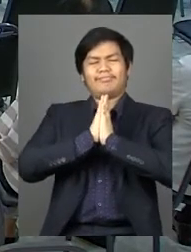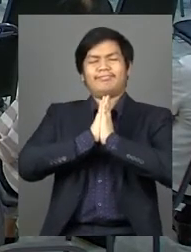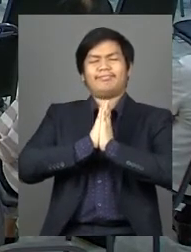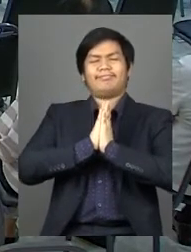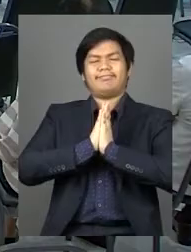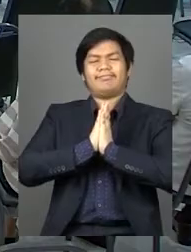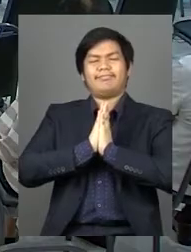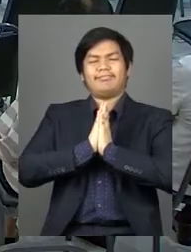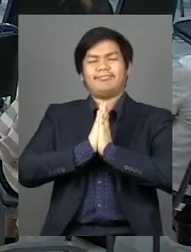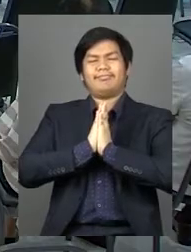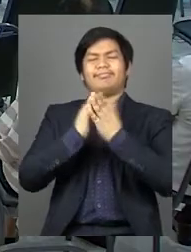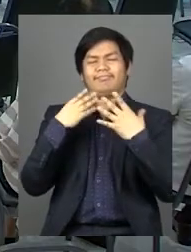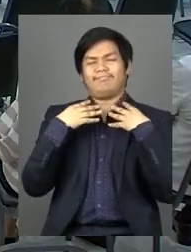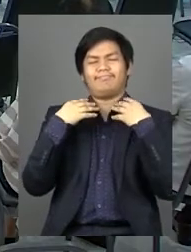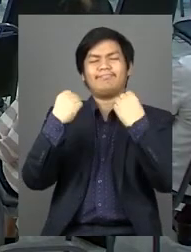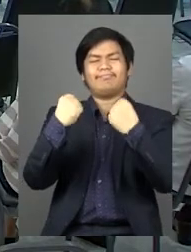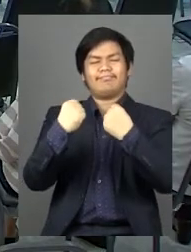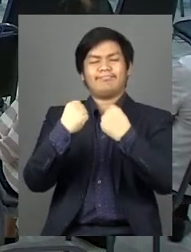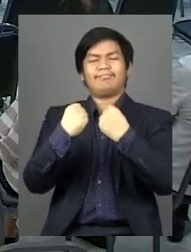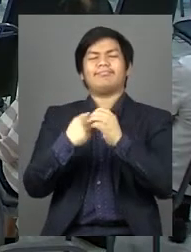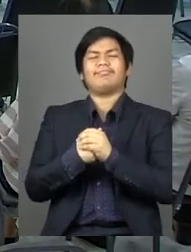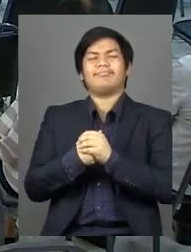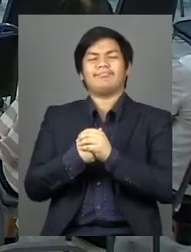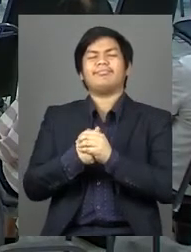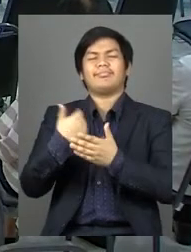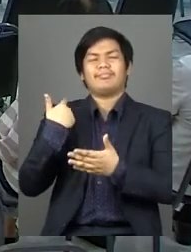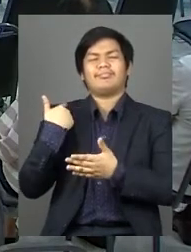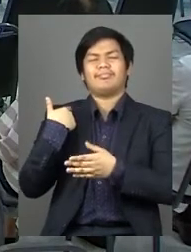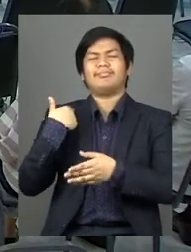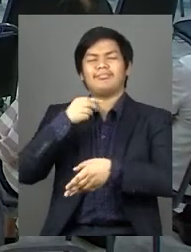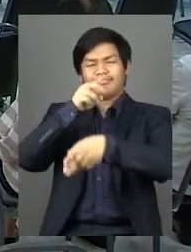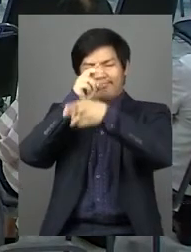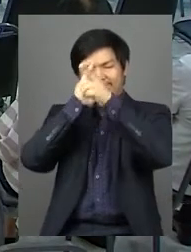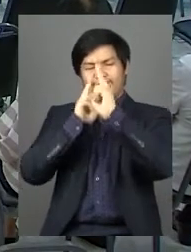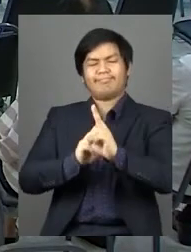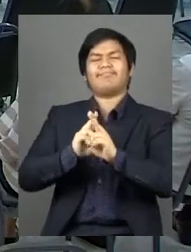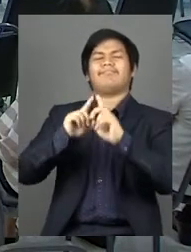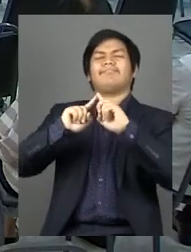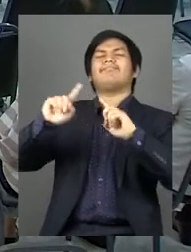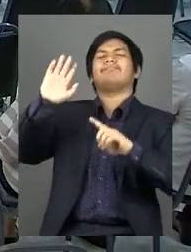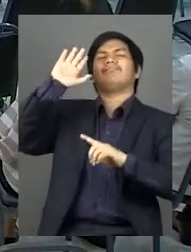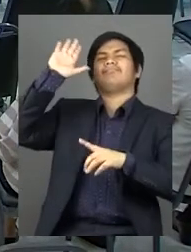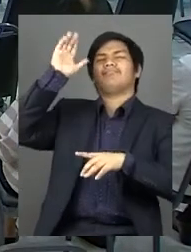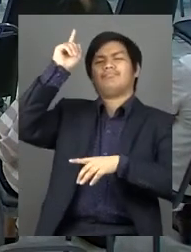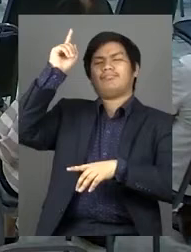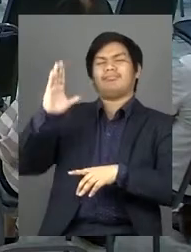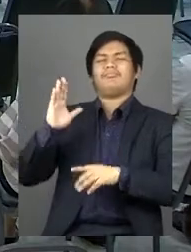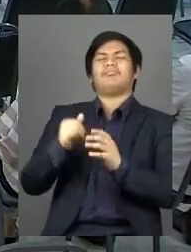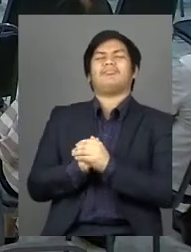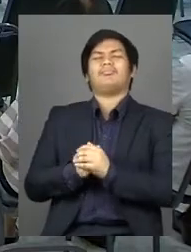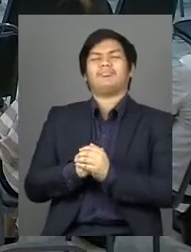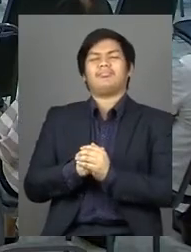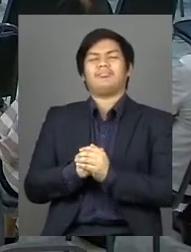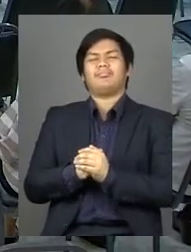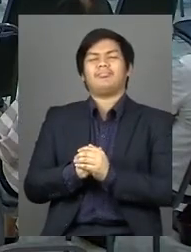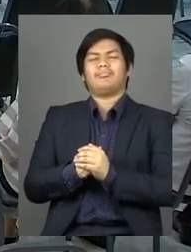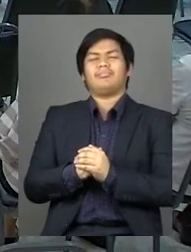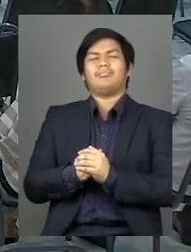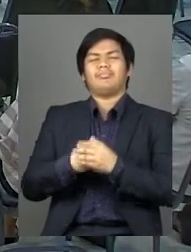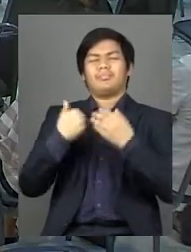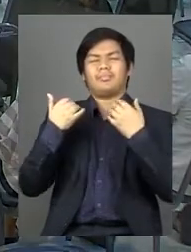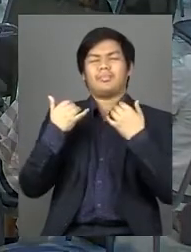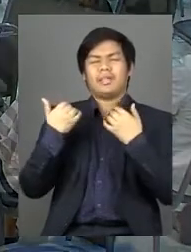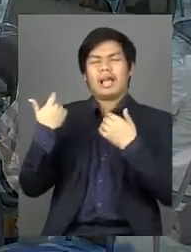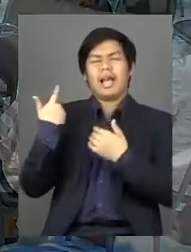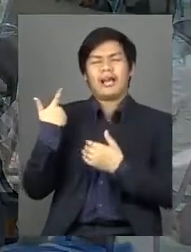their well-being, that they may have reverential fear towards you, O God, and so discharge their duties